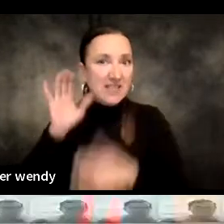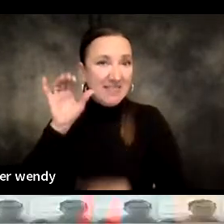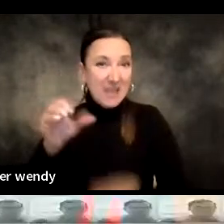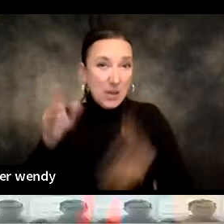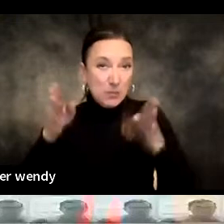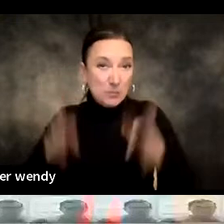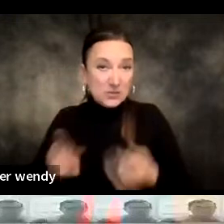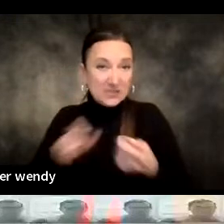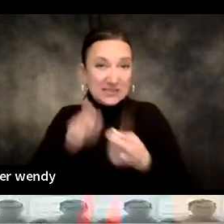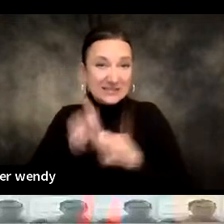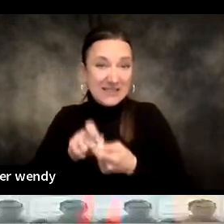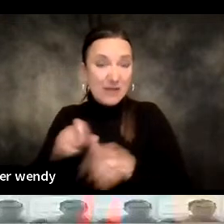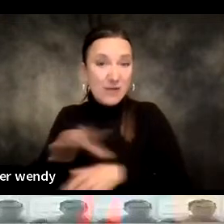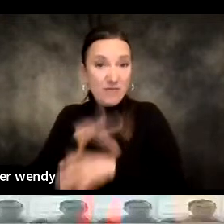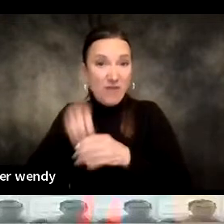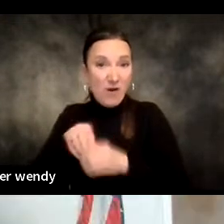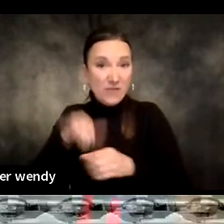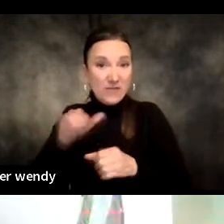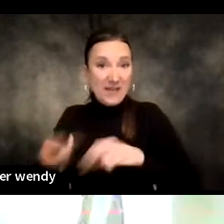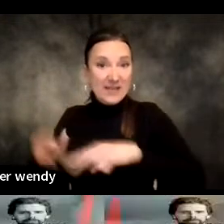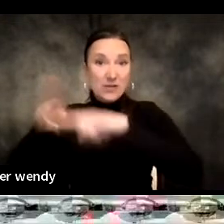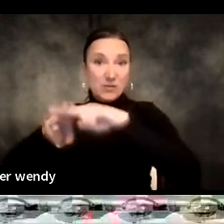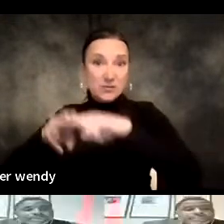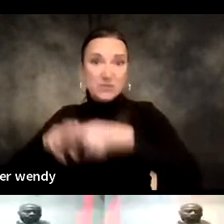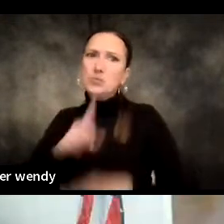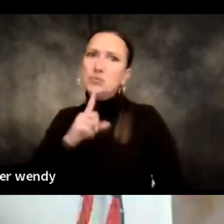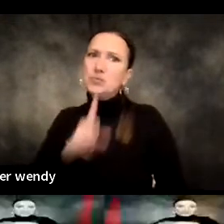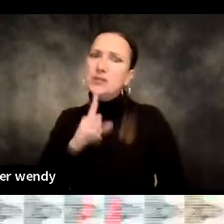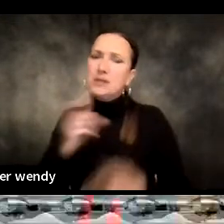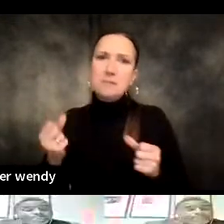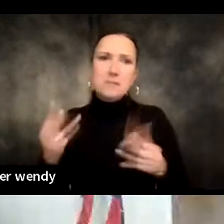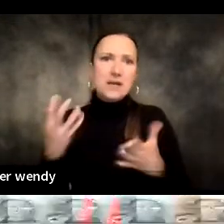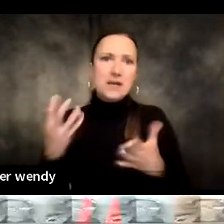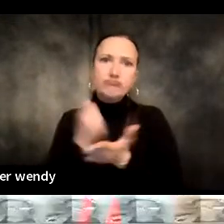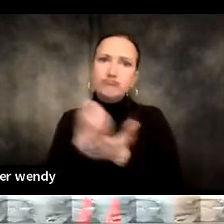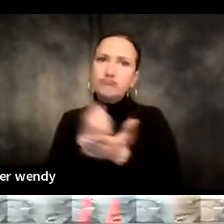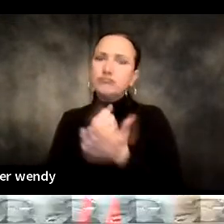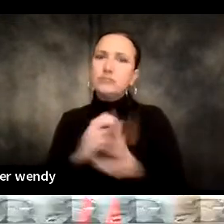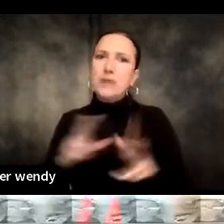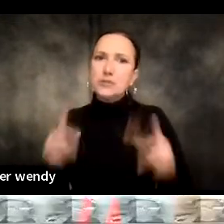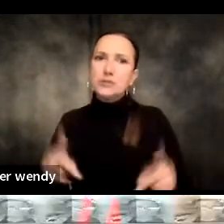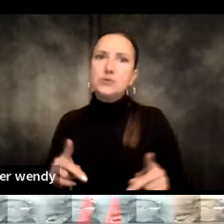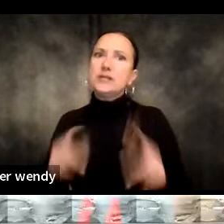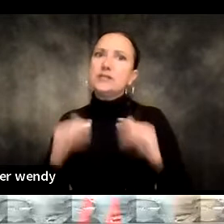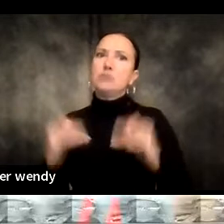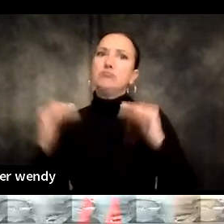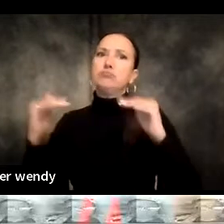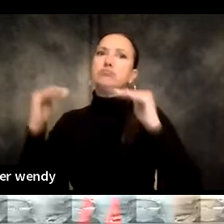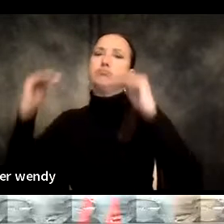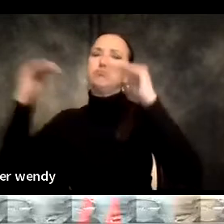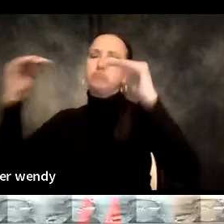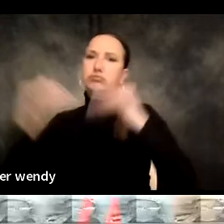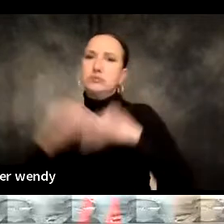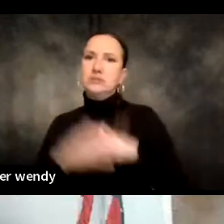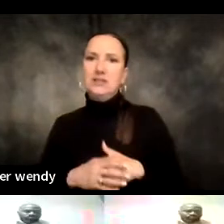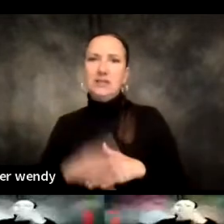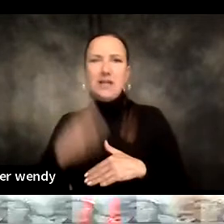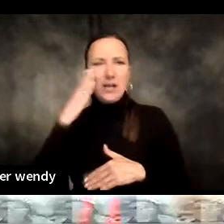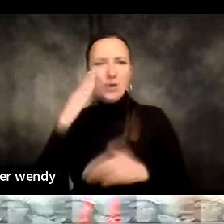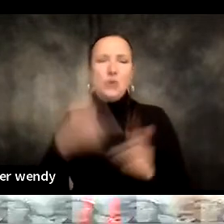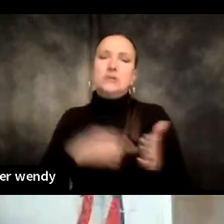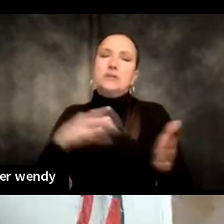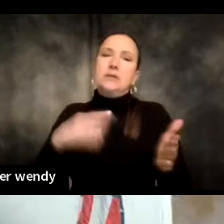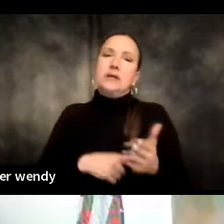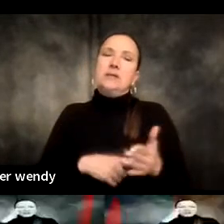in particular was a part of that. And then there have been ample opportunities to apply and compete for positions. And I know sometimes I get it, right?